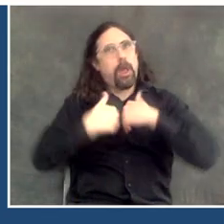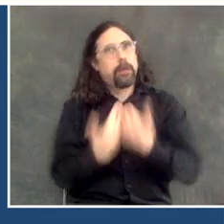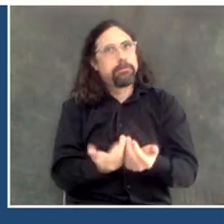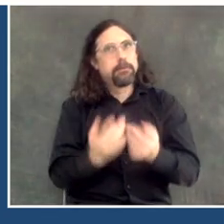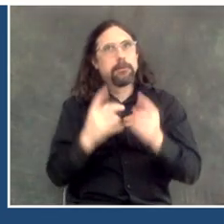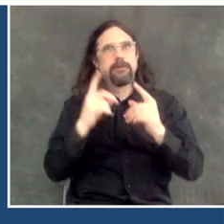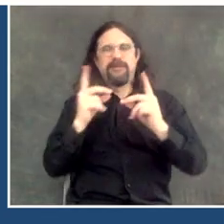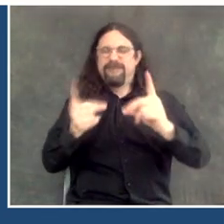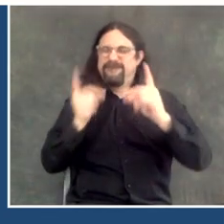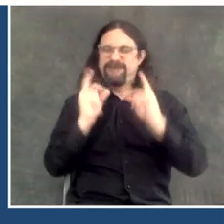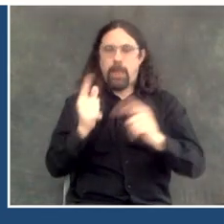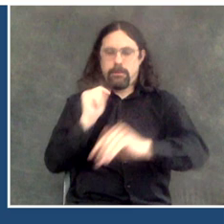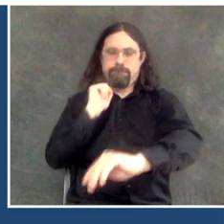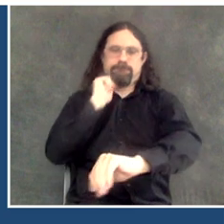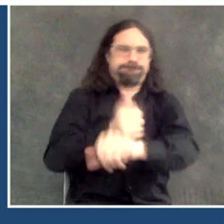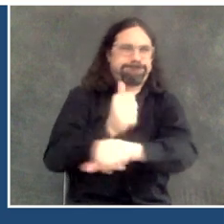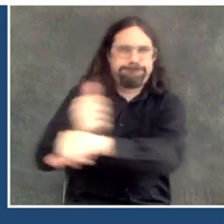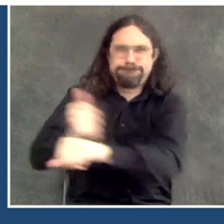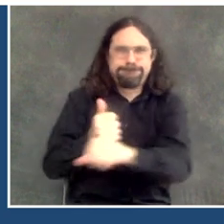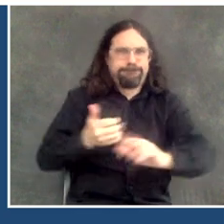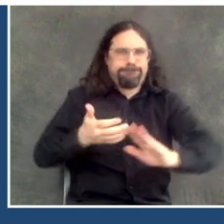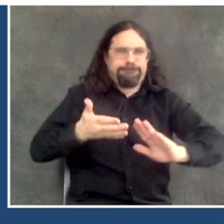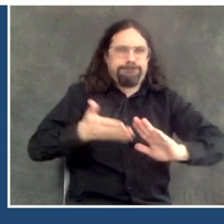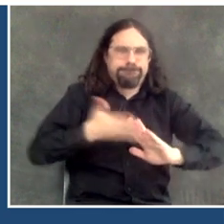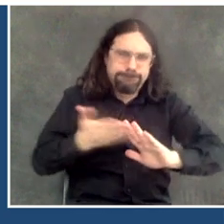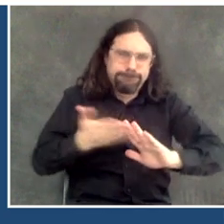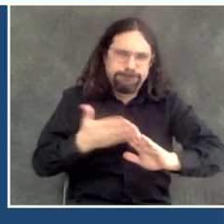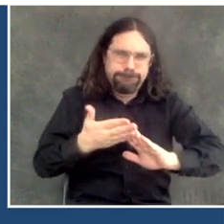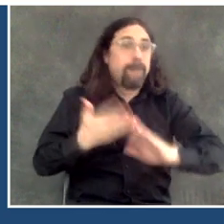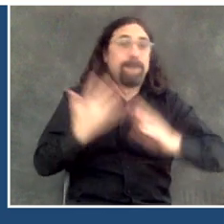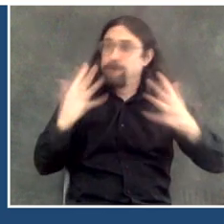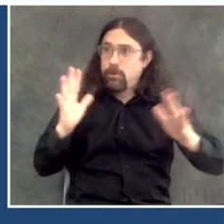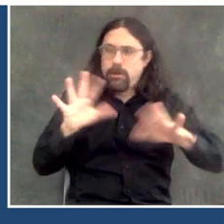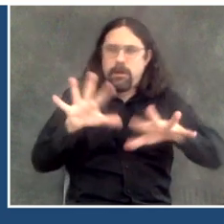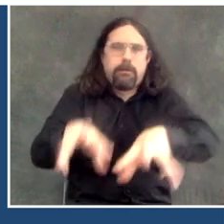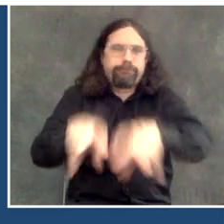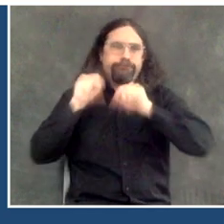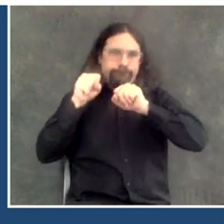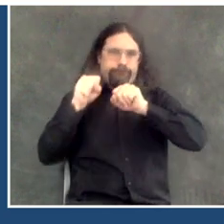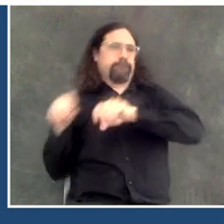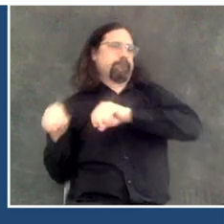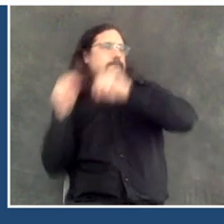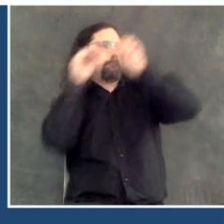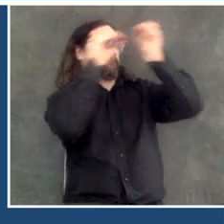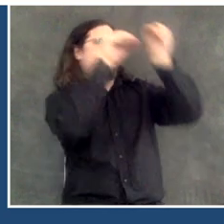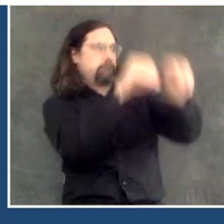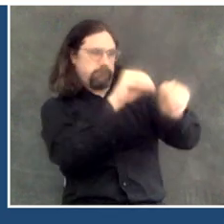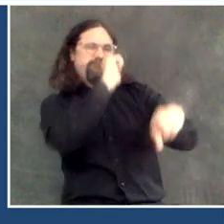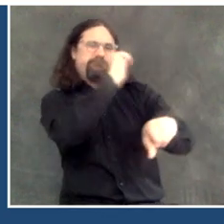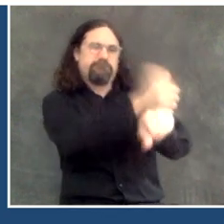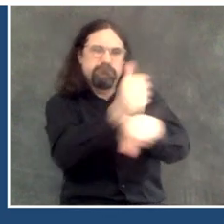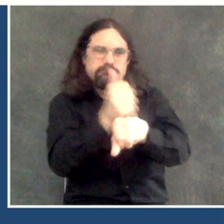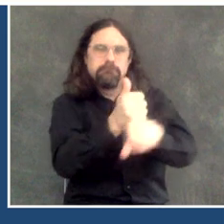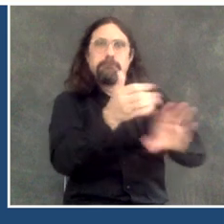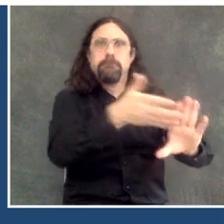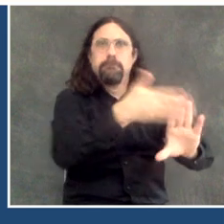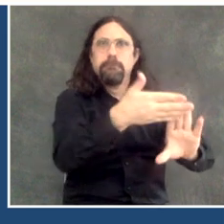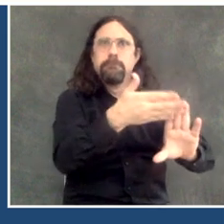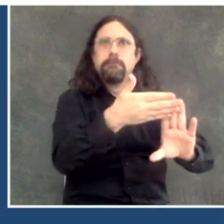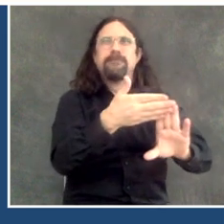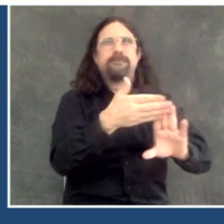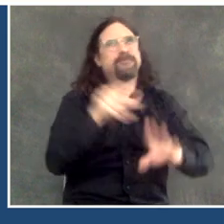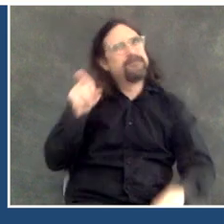to go rapidly and to make sure the priorities are right. But our military have not been brought into this fight in